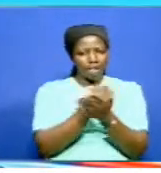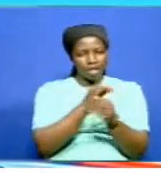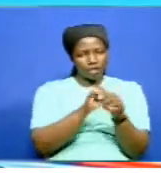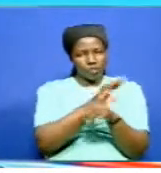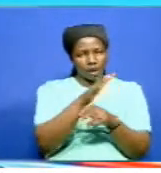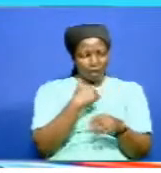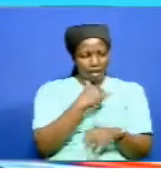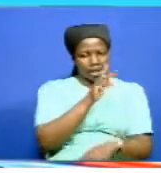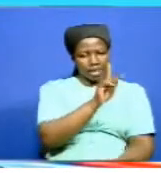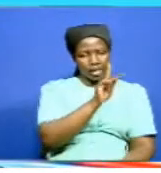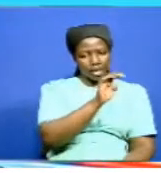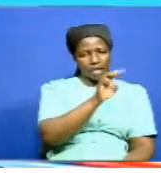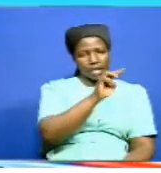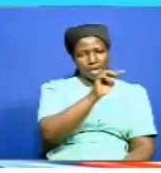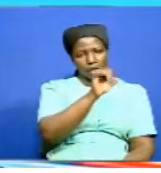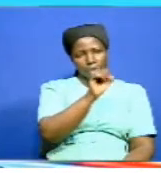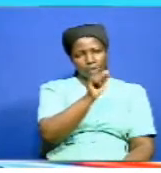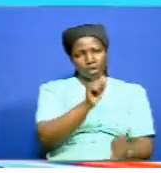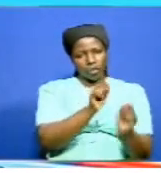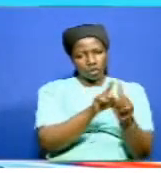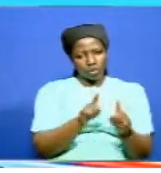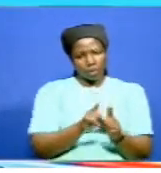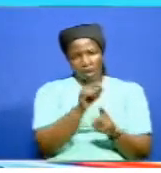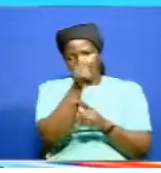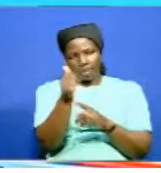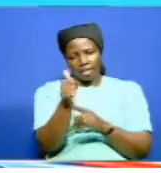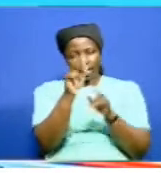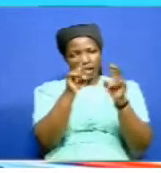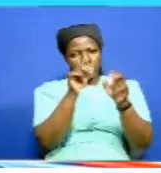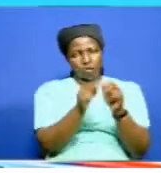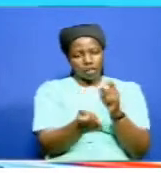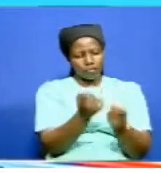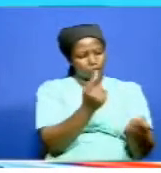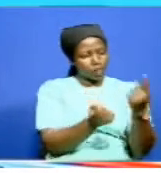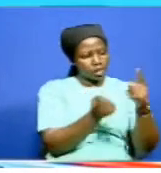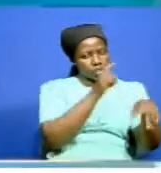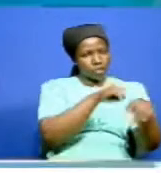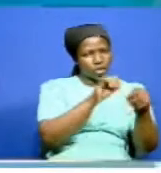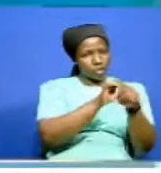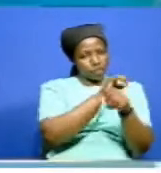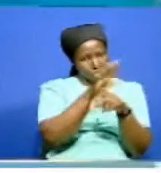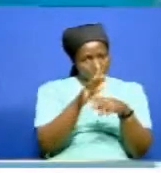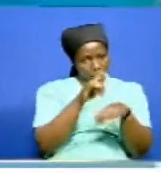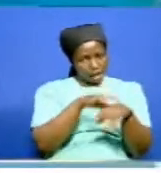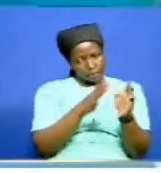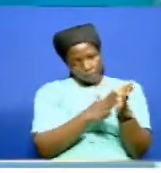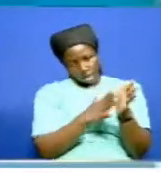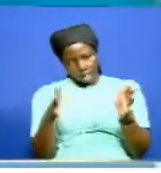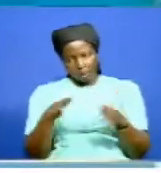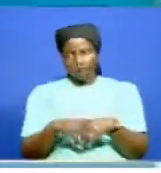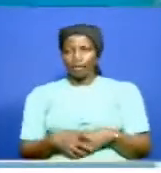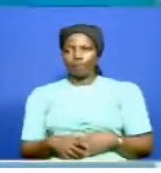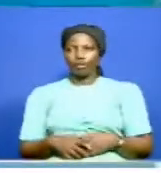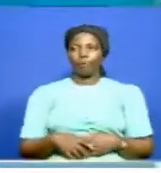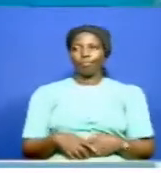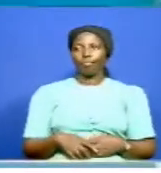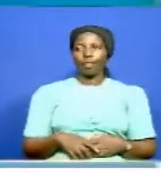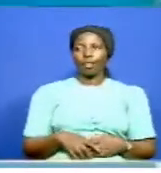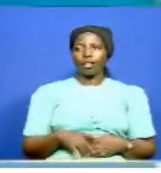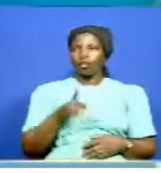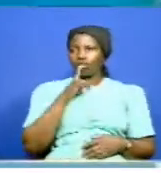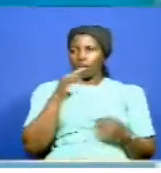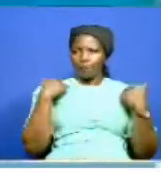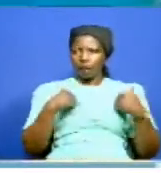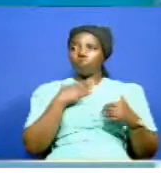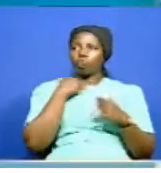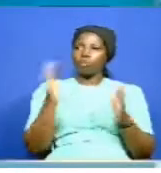issues that have come up in regards to the COVID-19 fight. Yes, so we would like to encourage everyone to